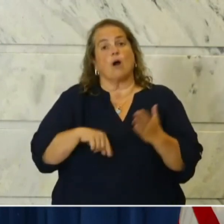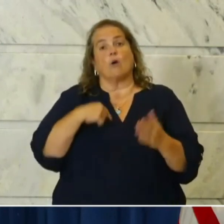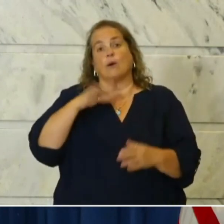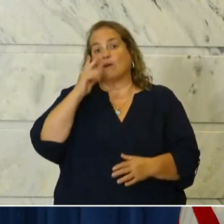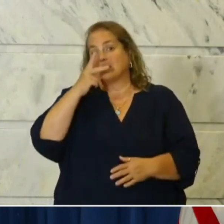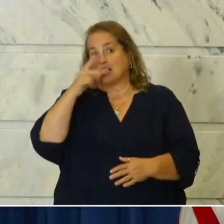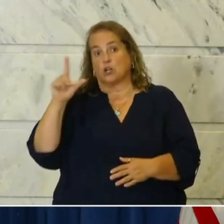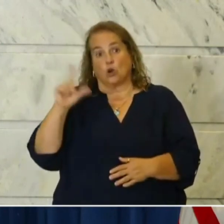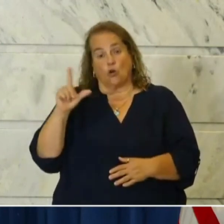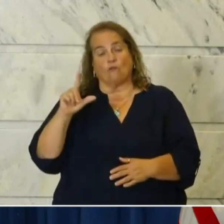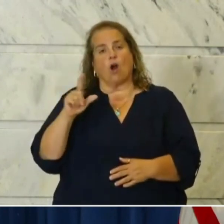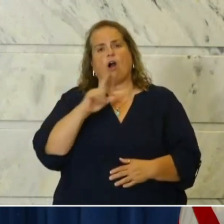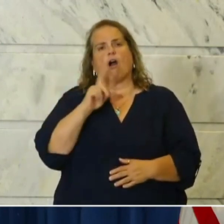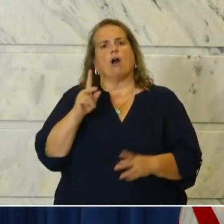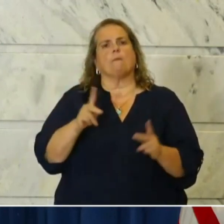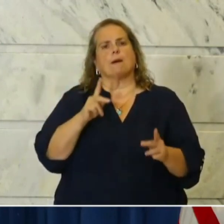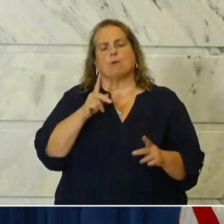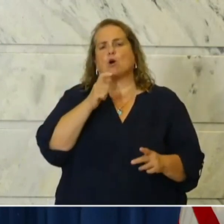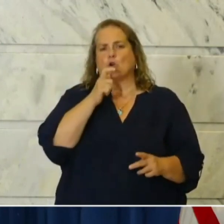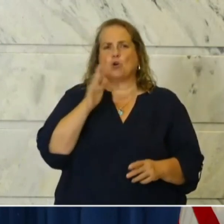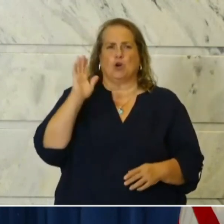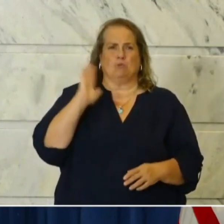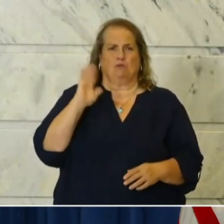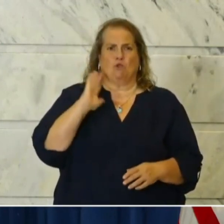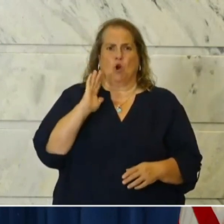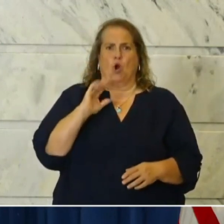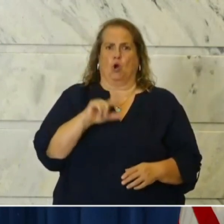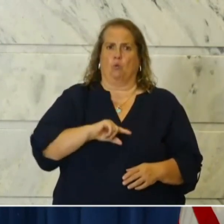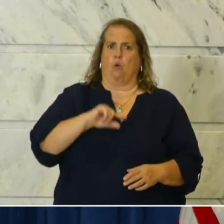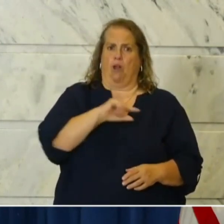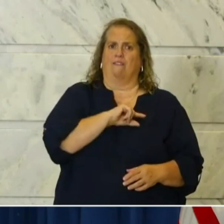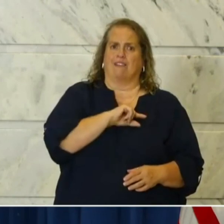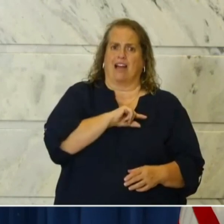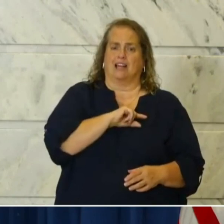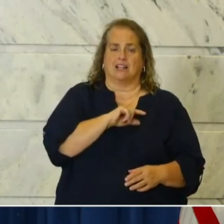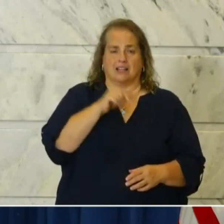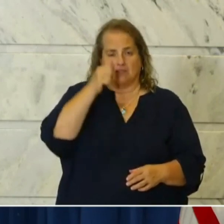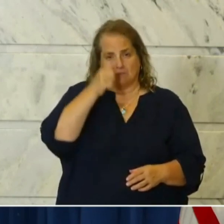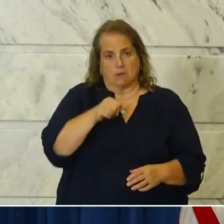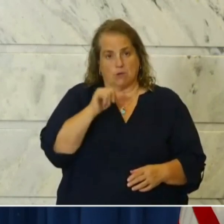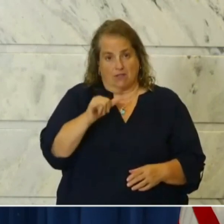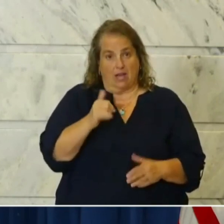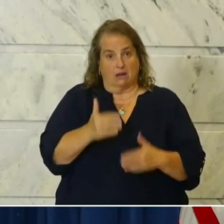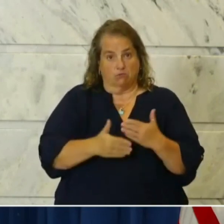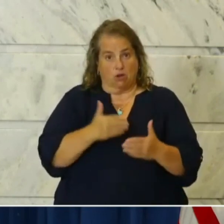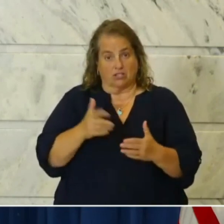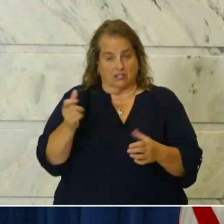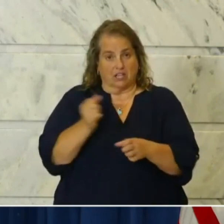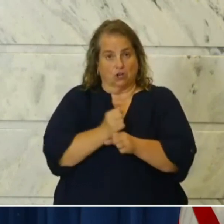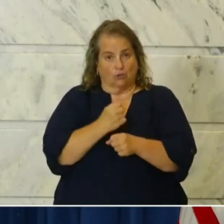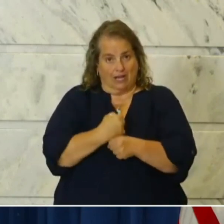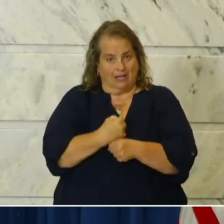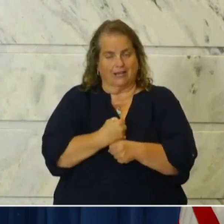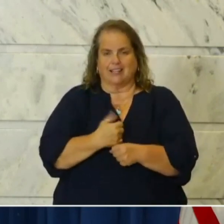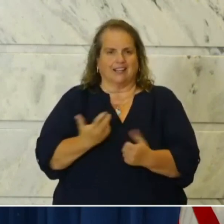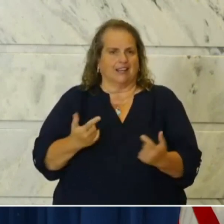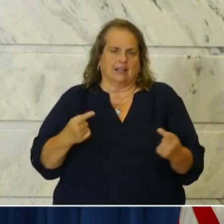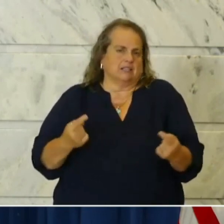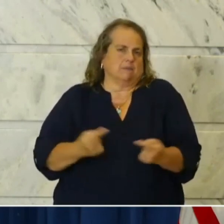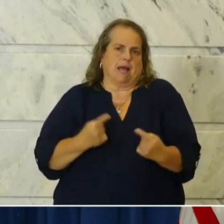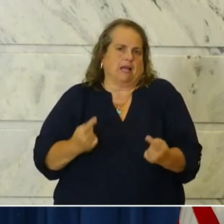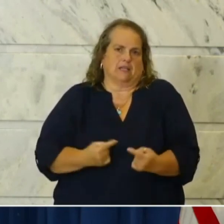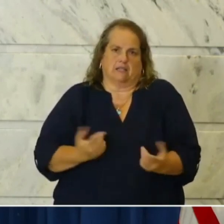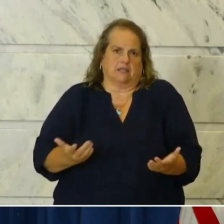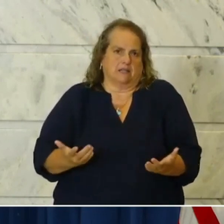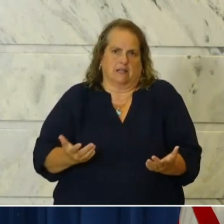Louisville, are people that originally qualified. And remember, this process they created to be a pain. It's really unfortunate they created a process